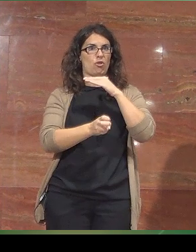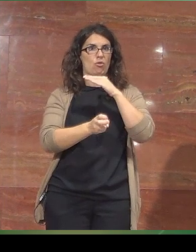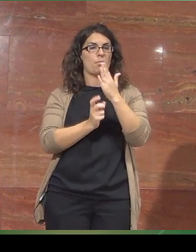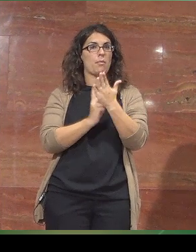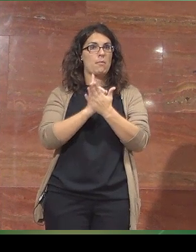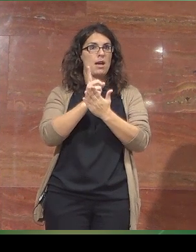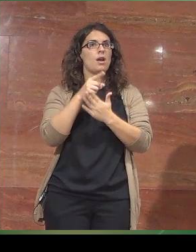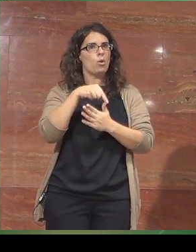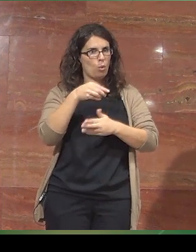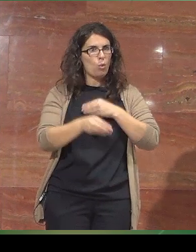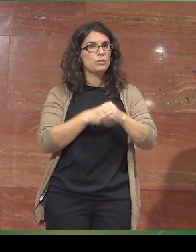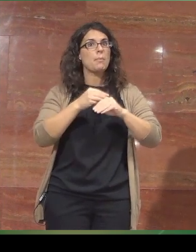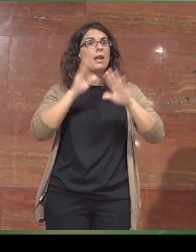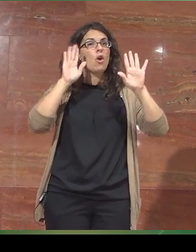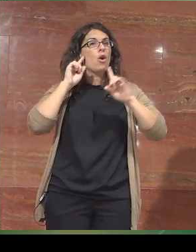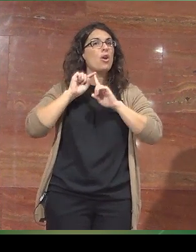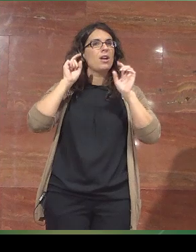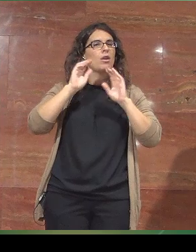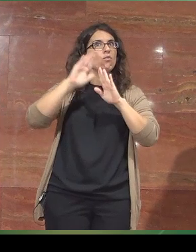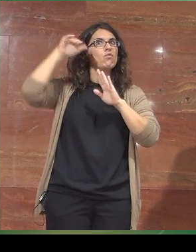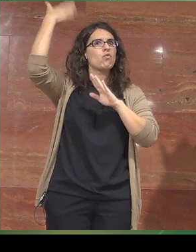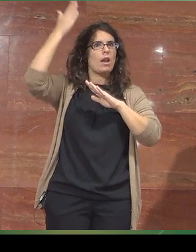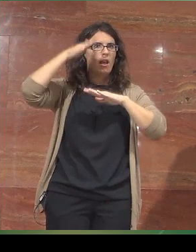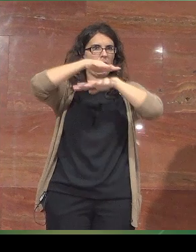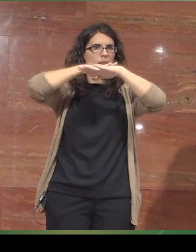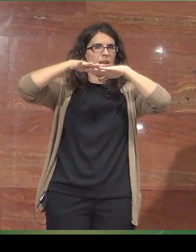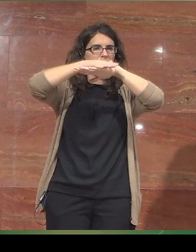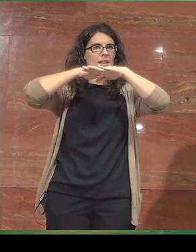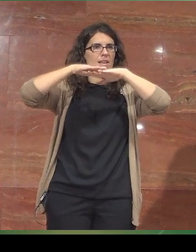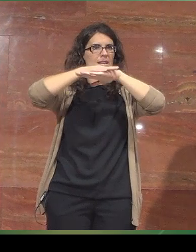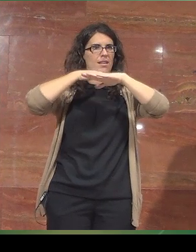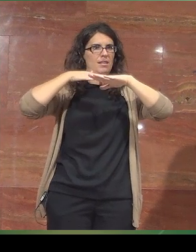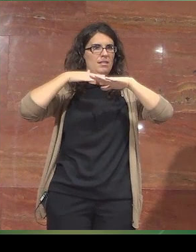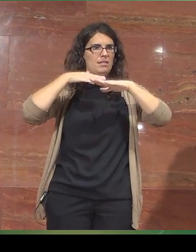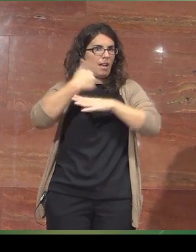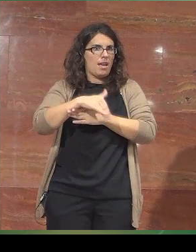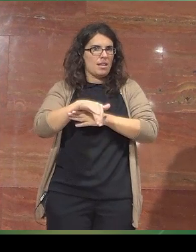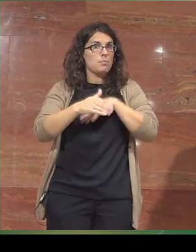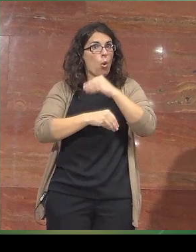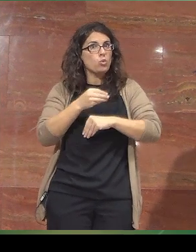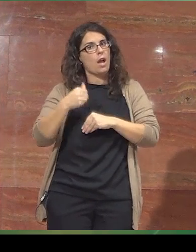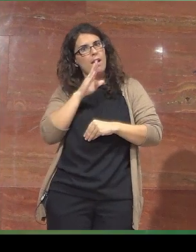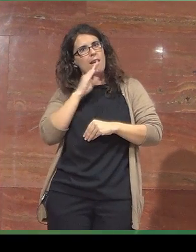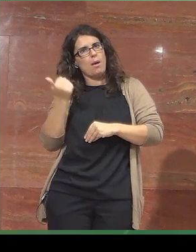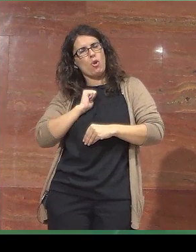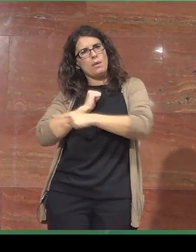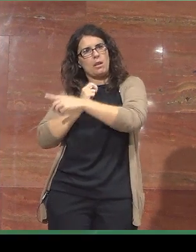And it's unsurprising in many respects because it is a great piece of design,